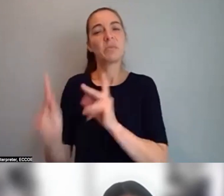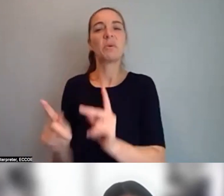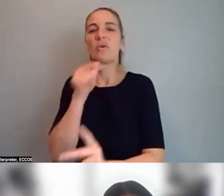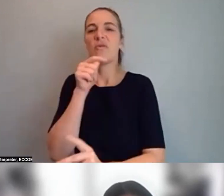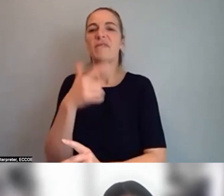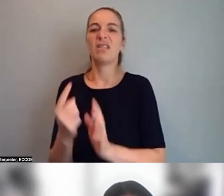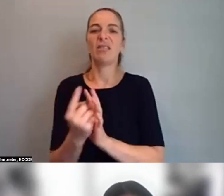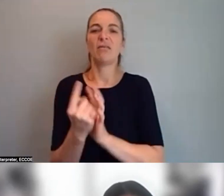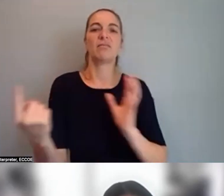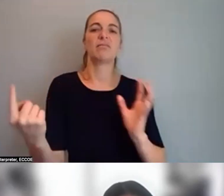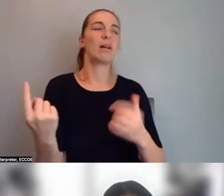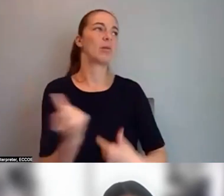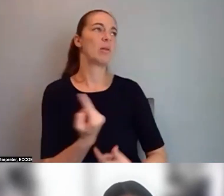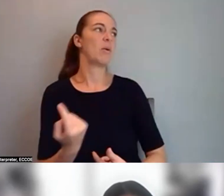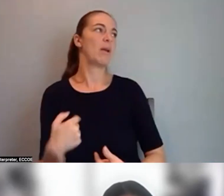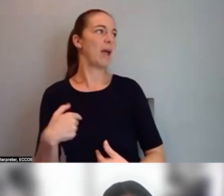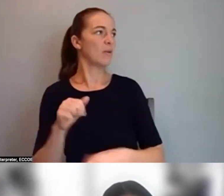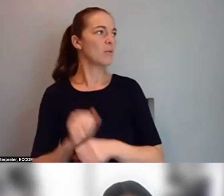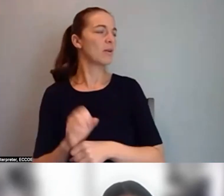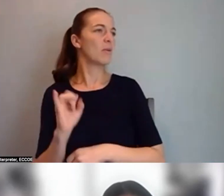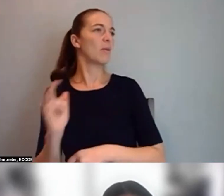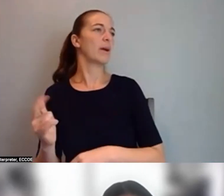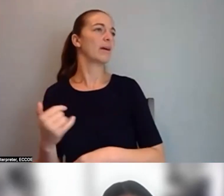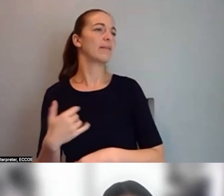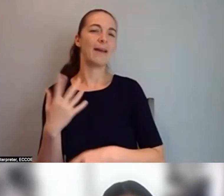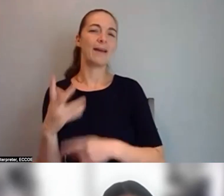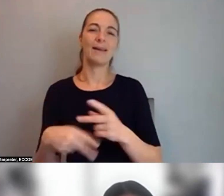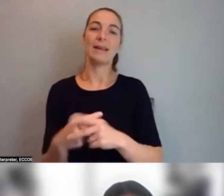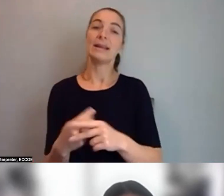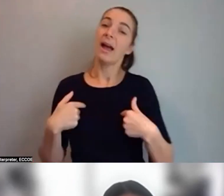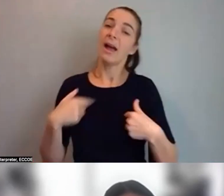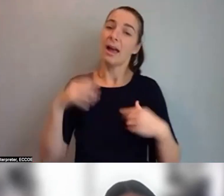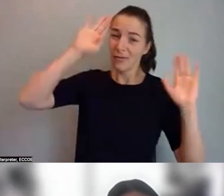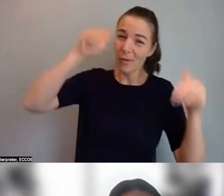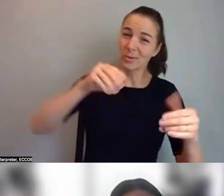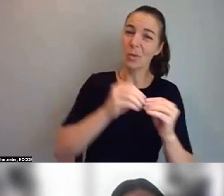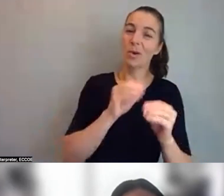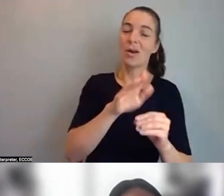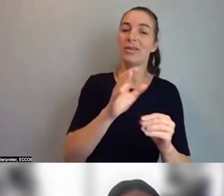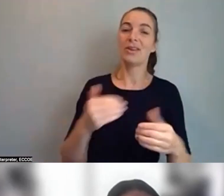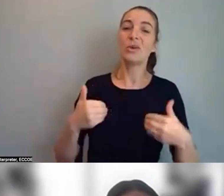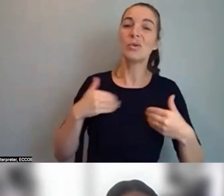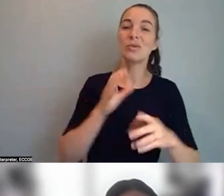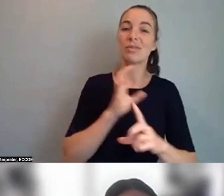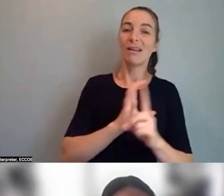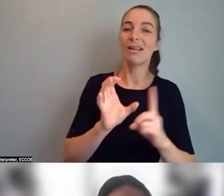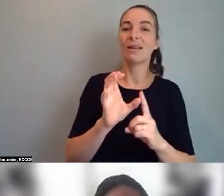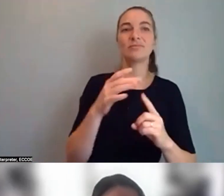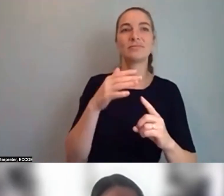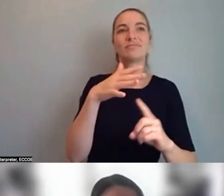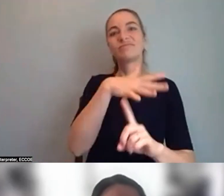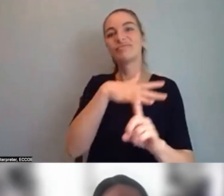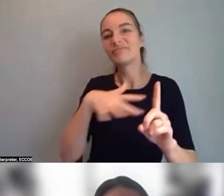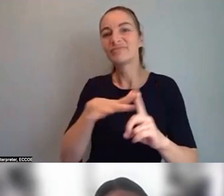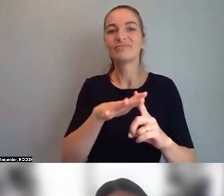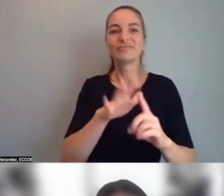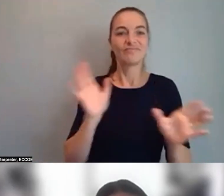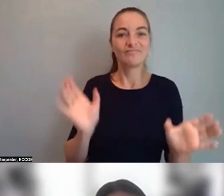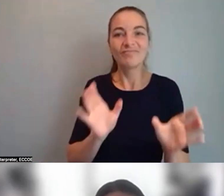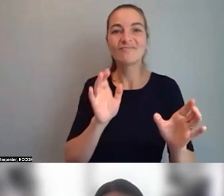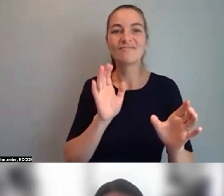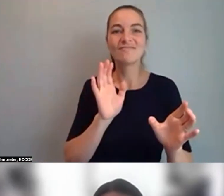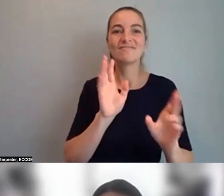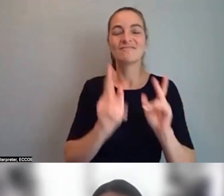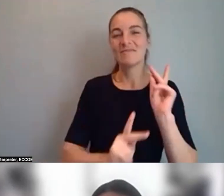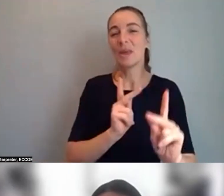but that's just because of where I, where my research is focused on, you know, is mostly around movements and young people. And it's